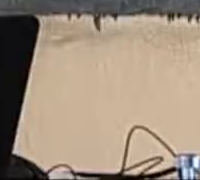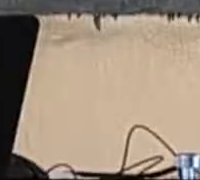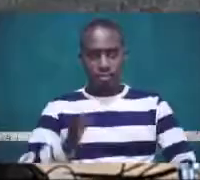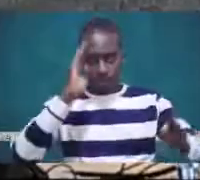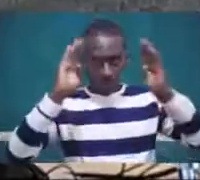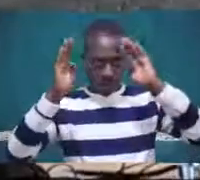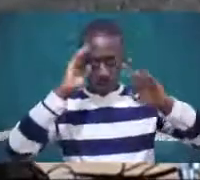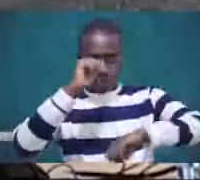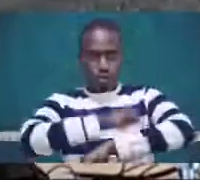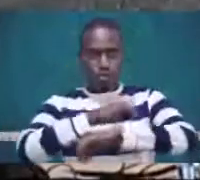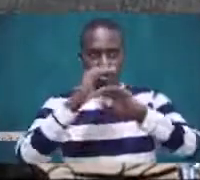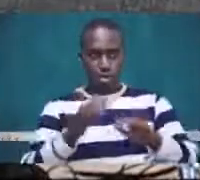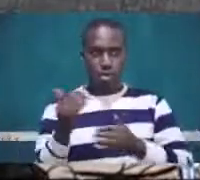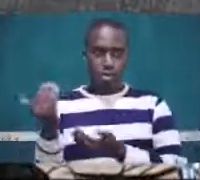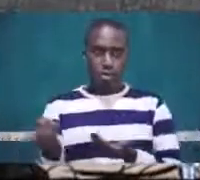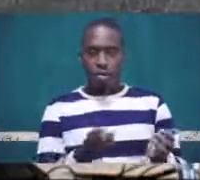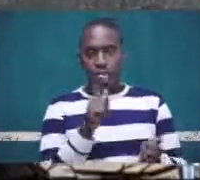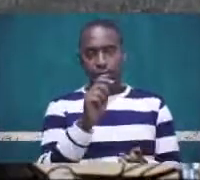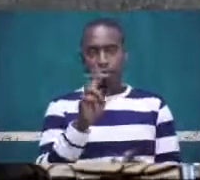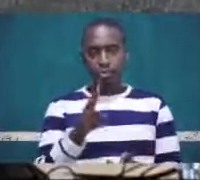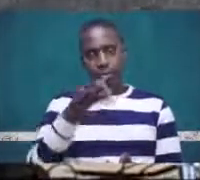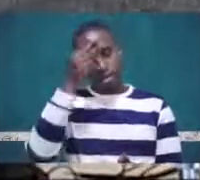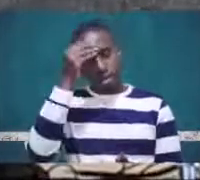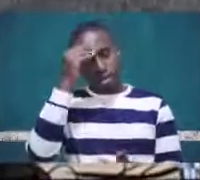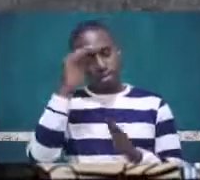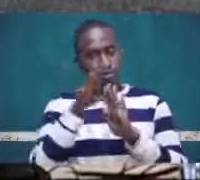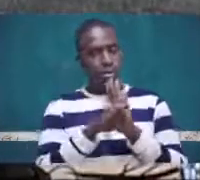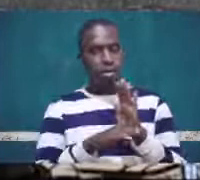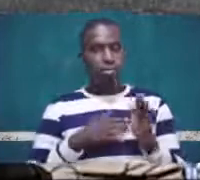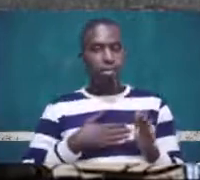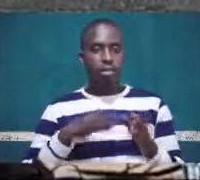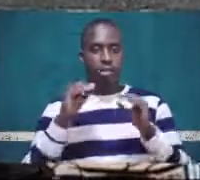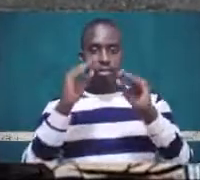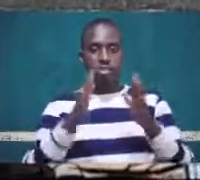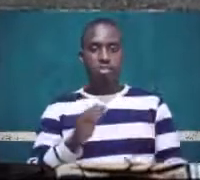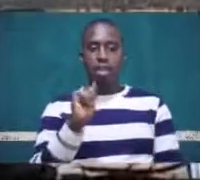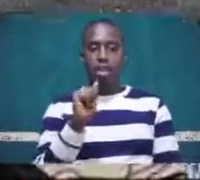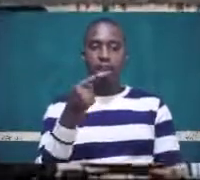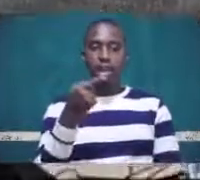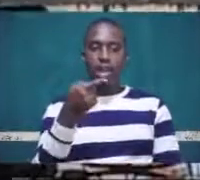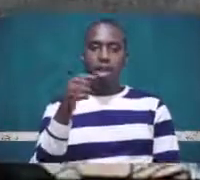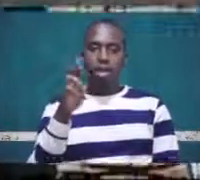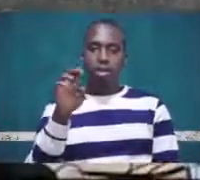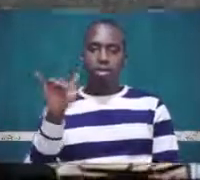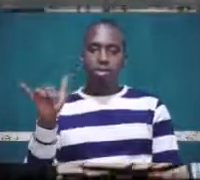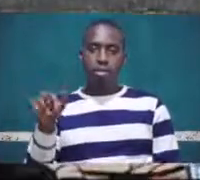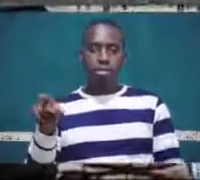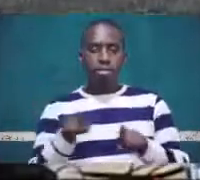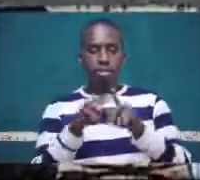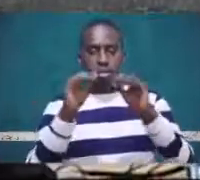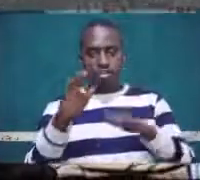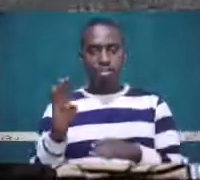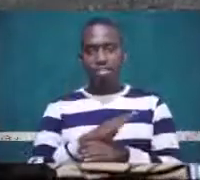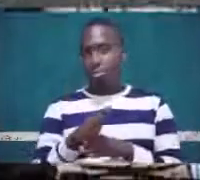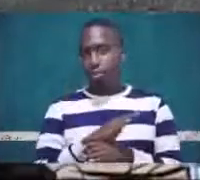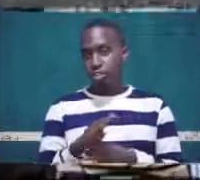Hello students, welcome to TV learning programs. I'm teacher Aggrey, teacher of Entrepreneurship. Today I'm going